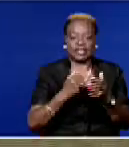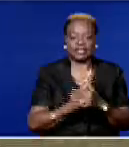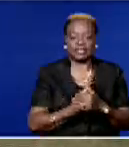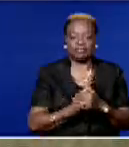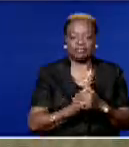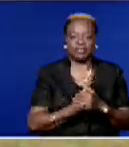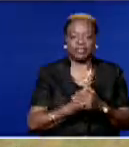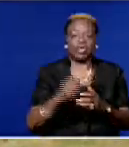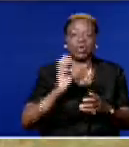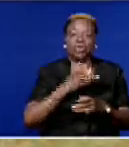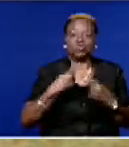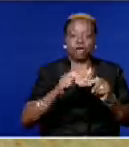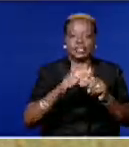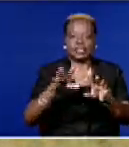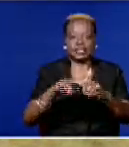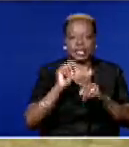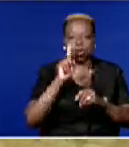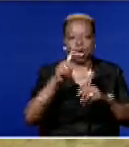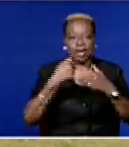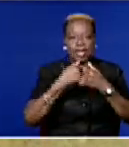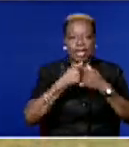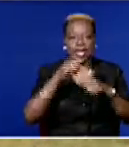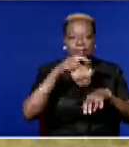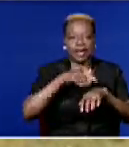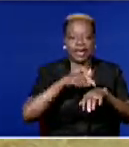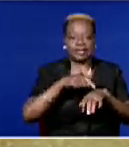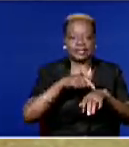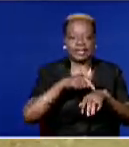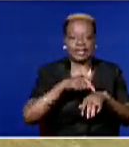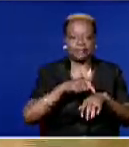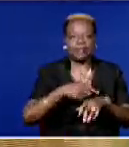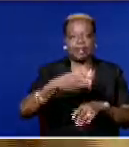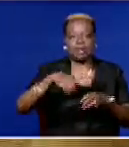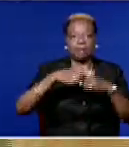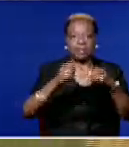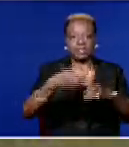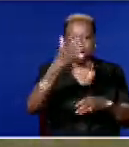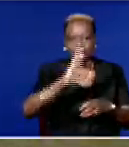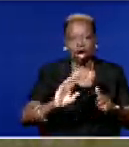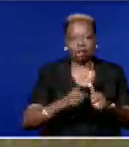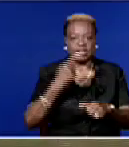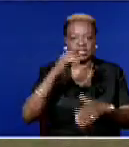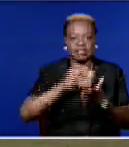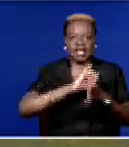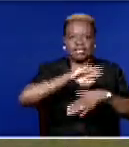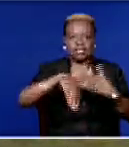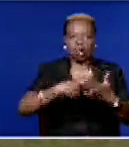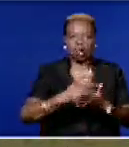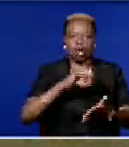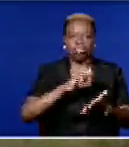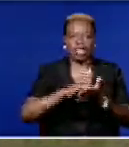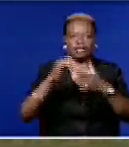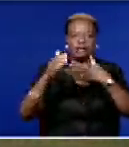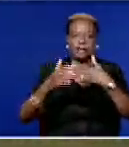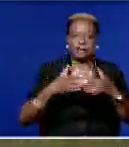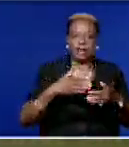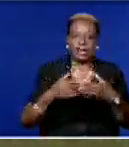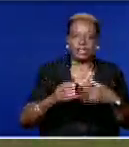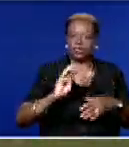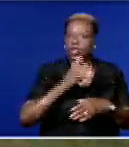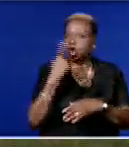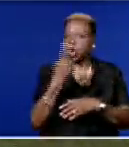do is take it one game at a time, put God first, and that's all what matters. My big dog right here. We always come together to pull this off. I'll let them know how